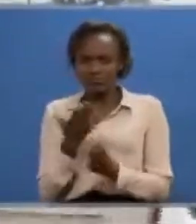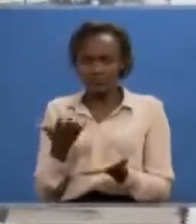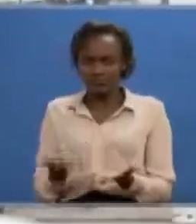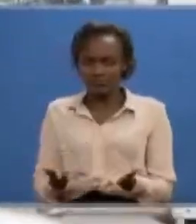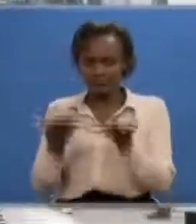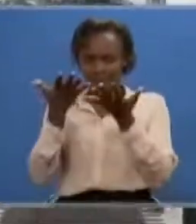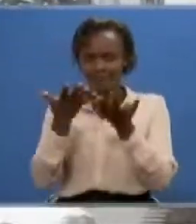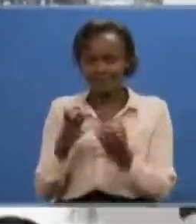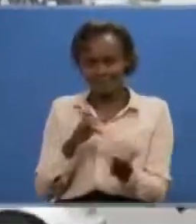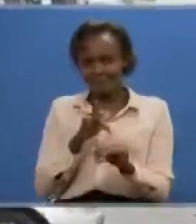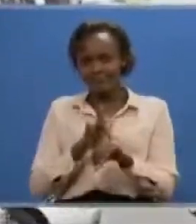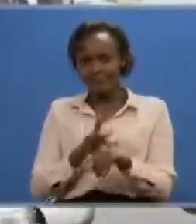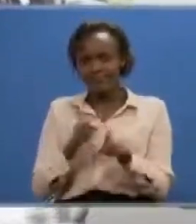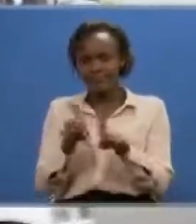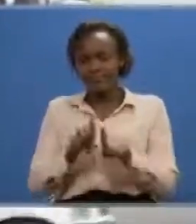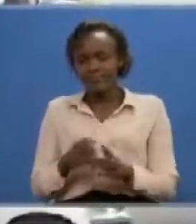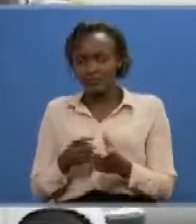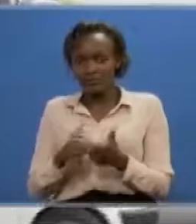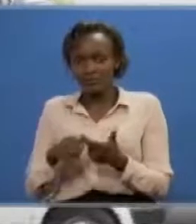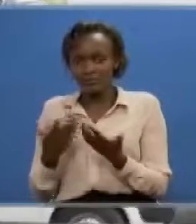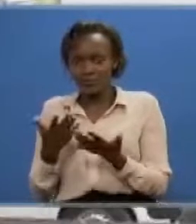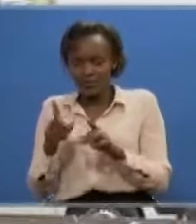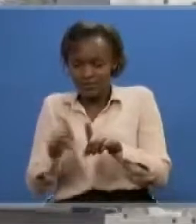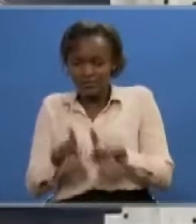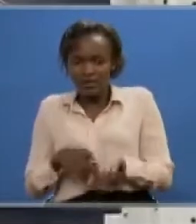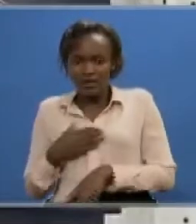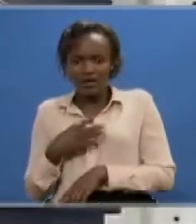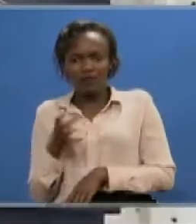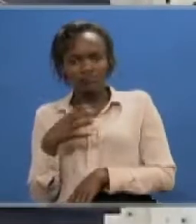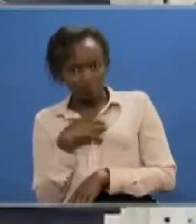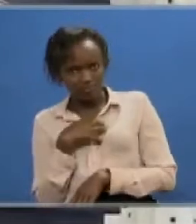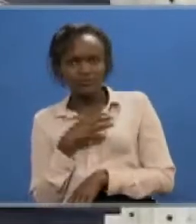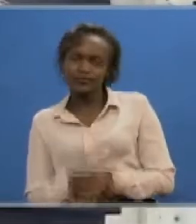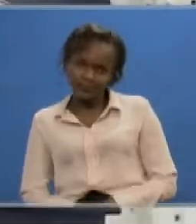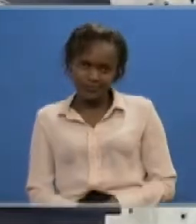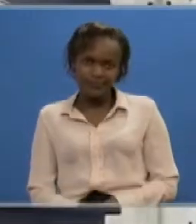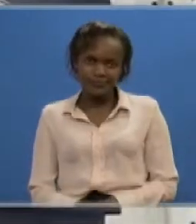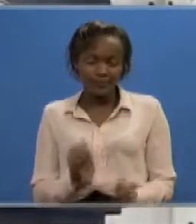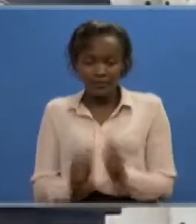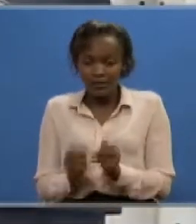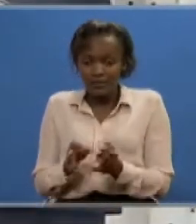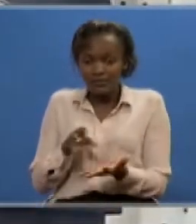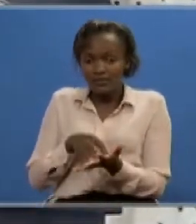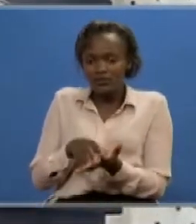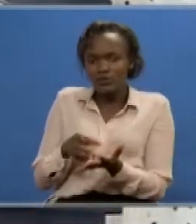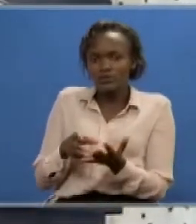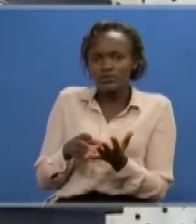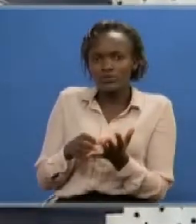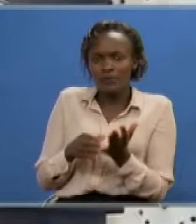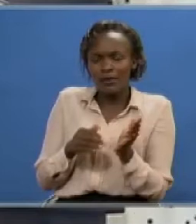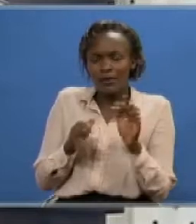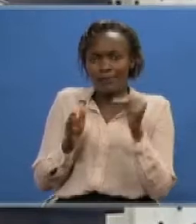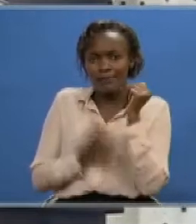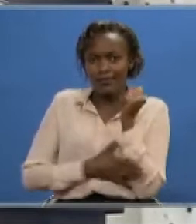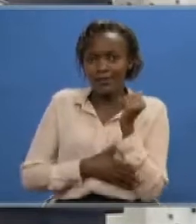the infections, then they will be in for a rude shock. Should the situation deteriorate and